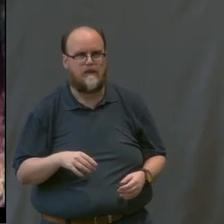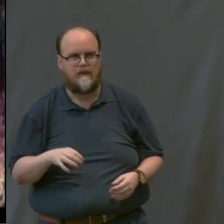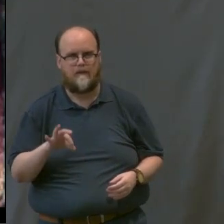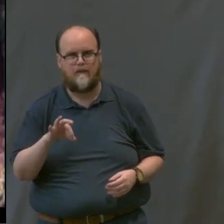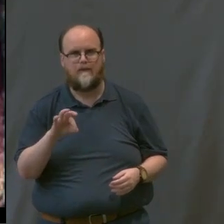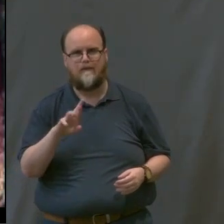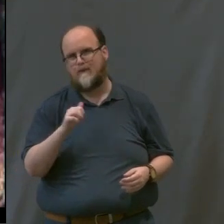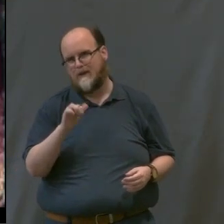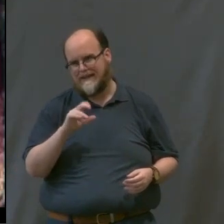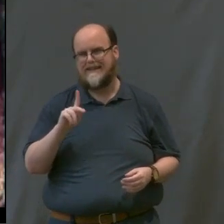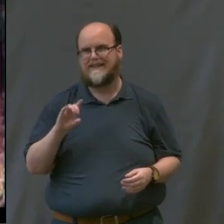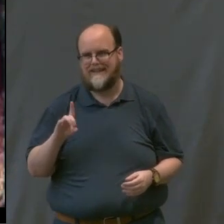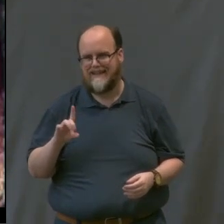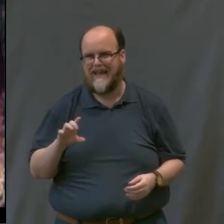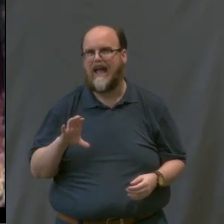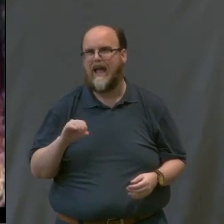out.